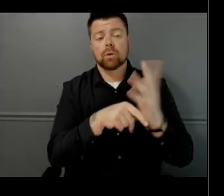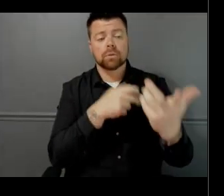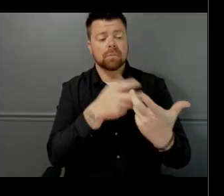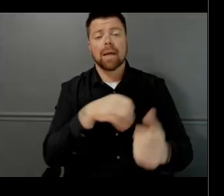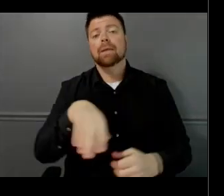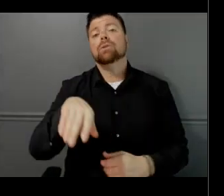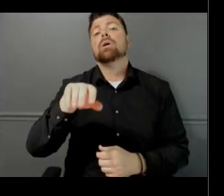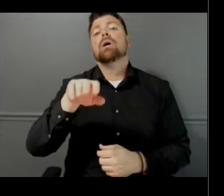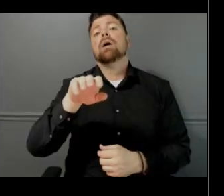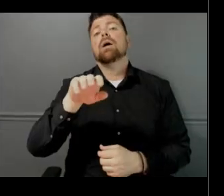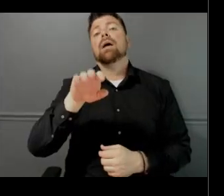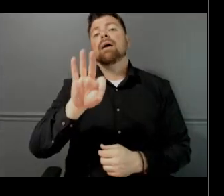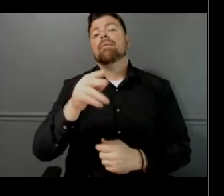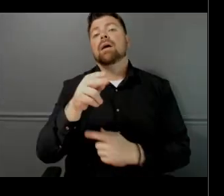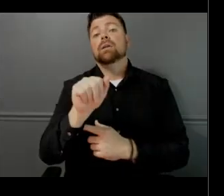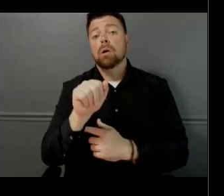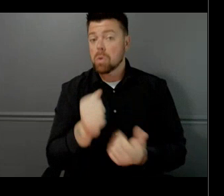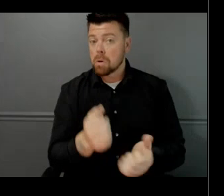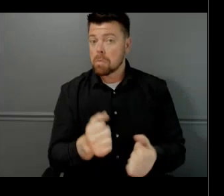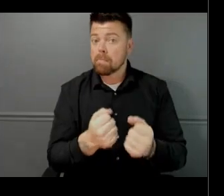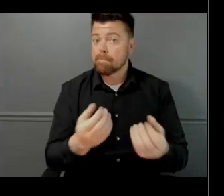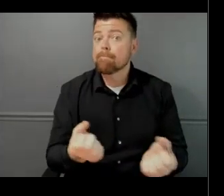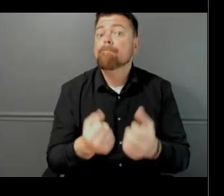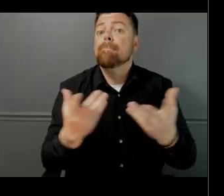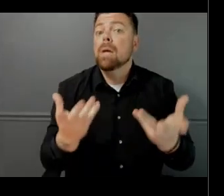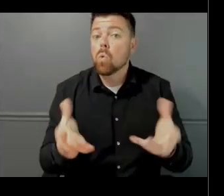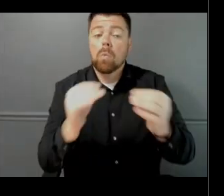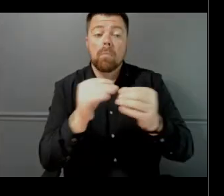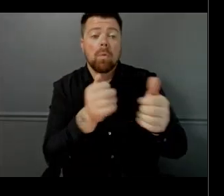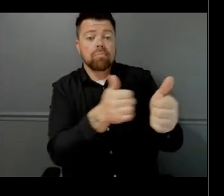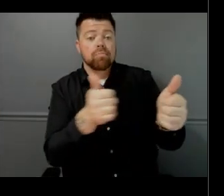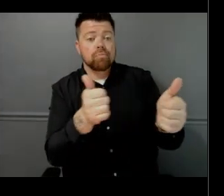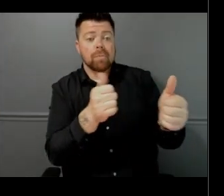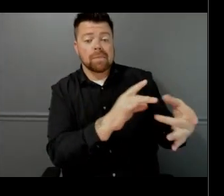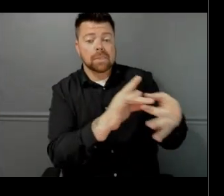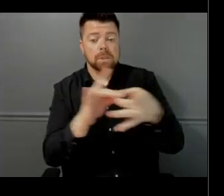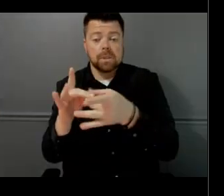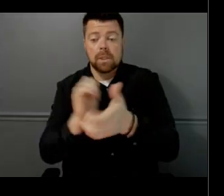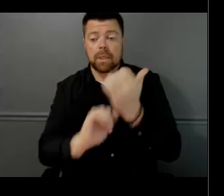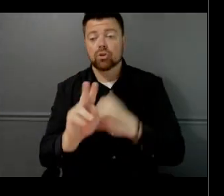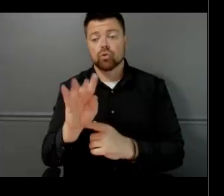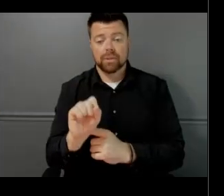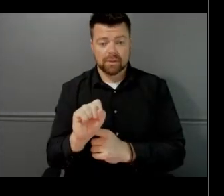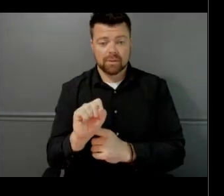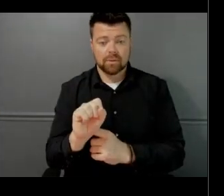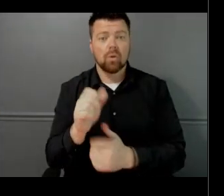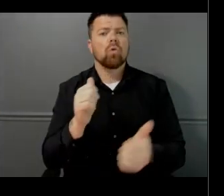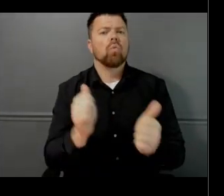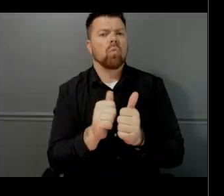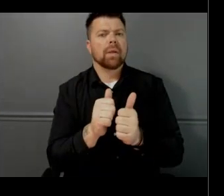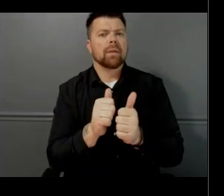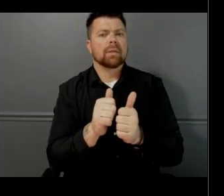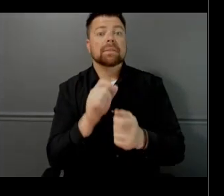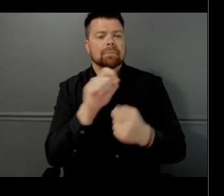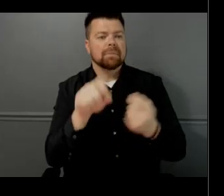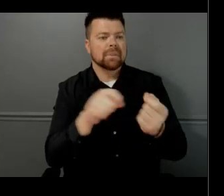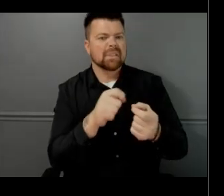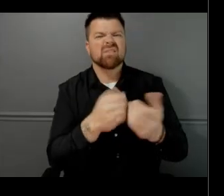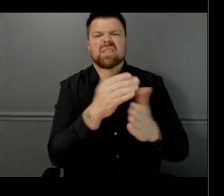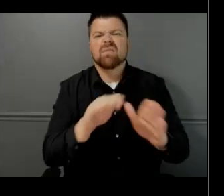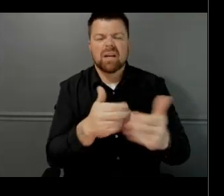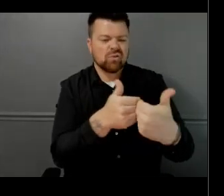more, attached single-story dwelling units, each unit with its own individual entrance, are constructed in a